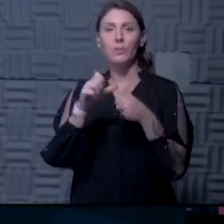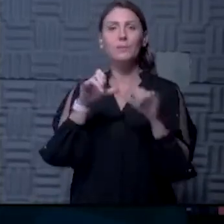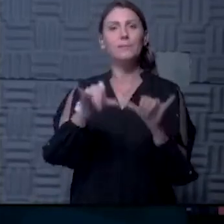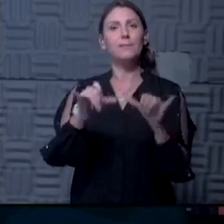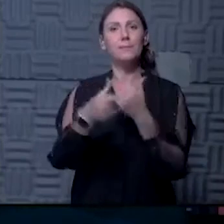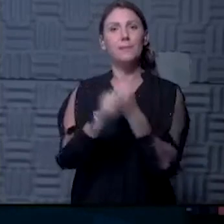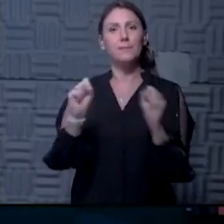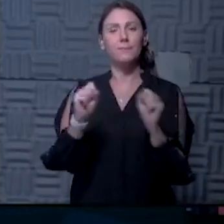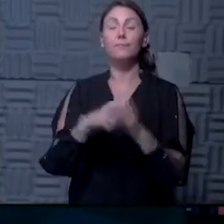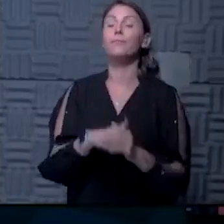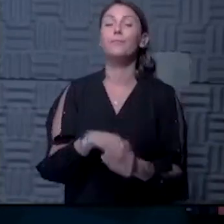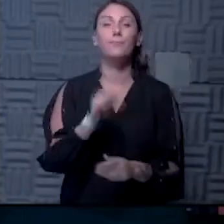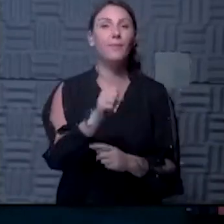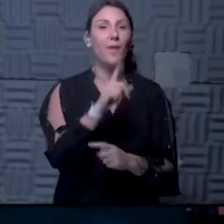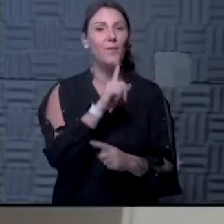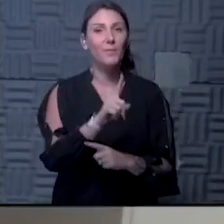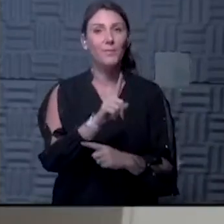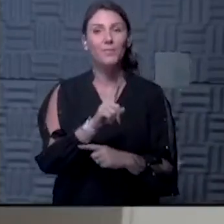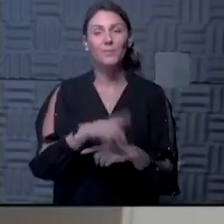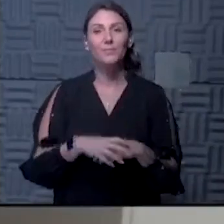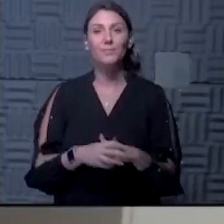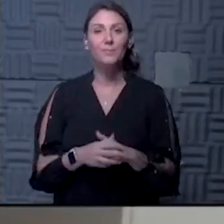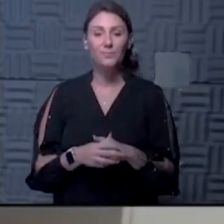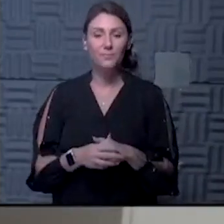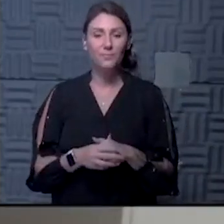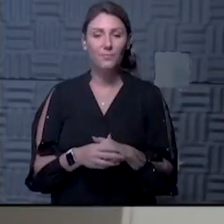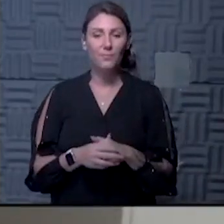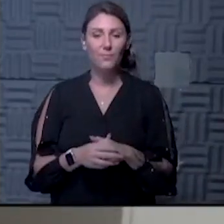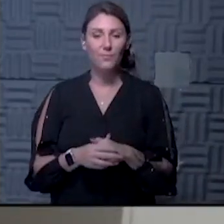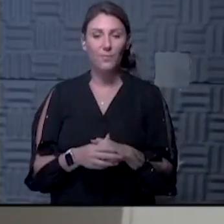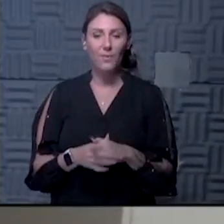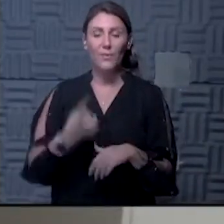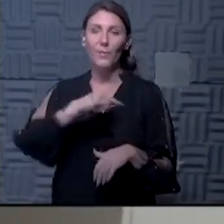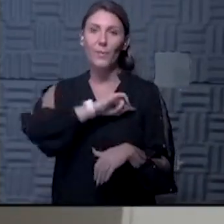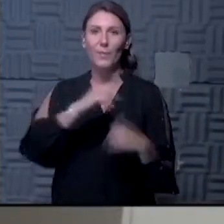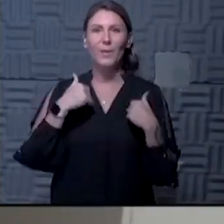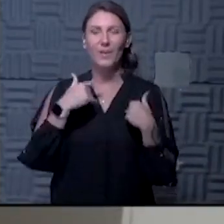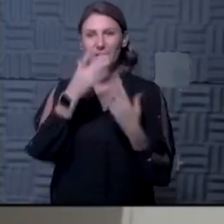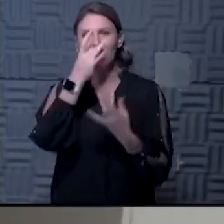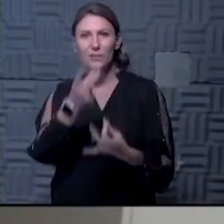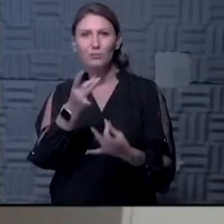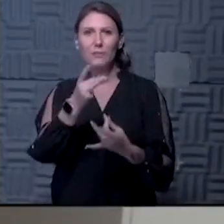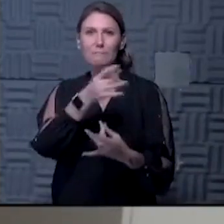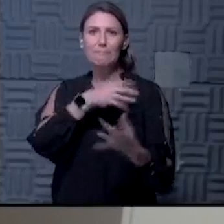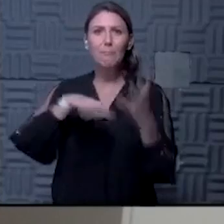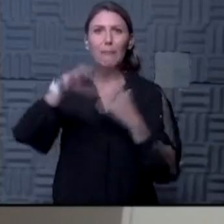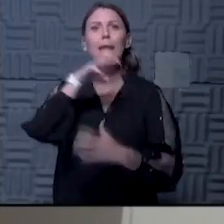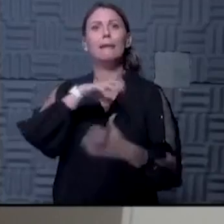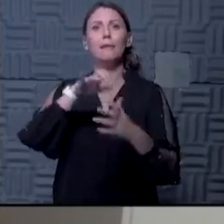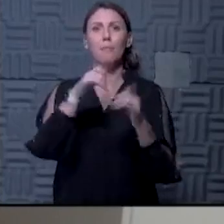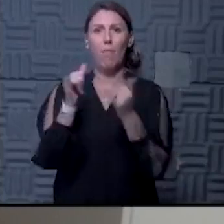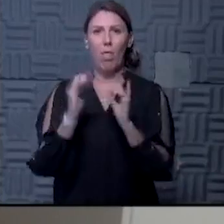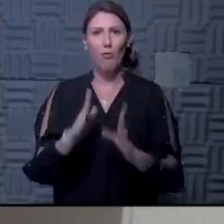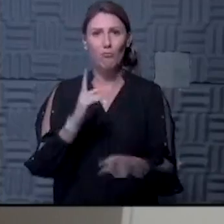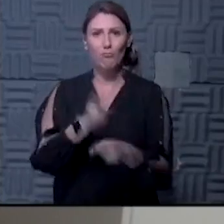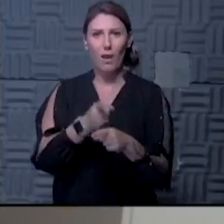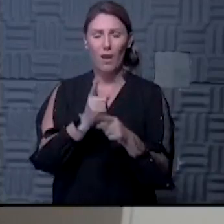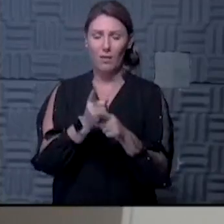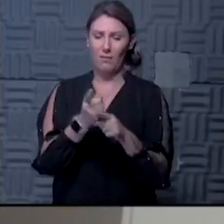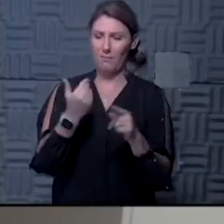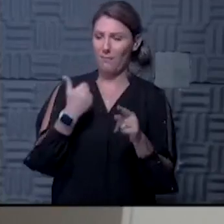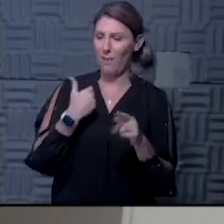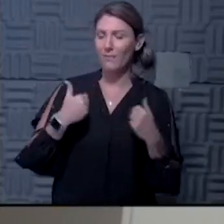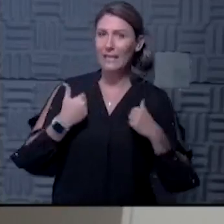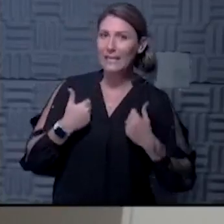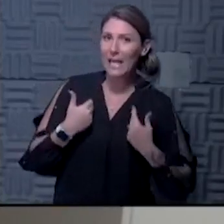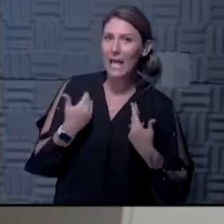Yeah, it's very true. We have an interesting mix, right, of players. We have got young players, and then